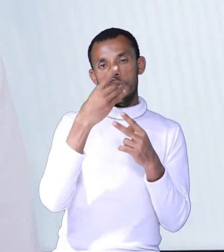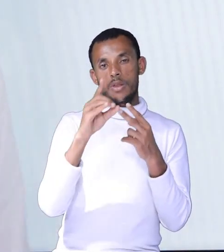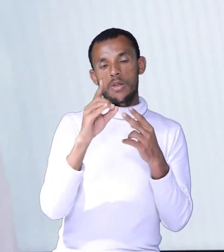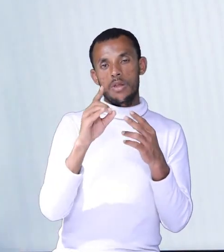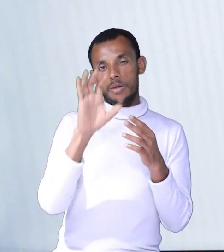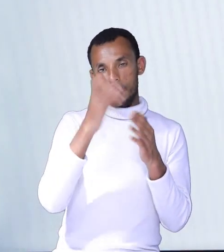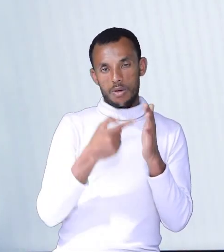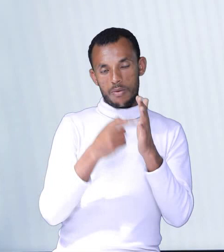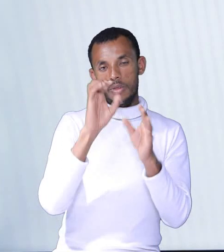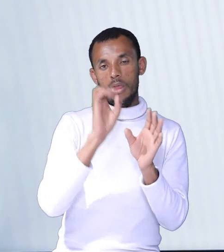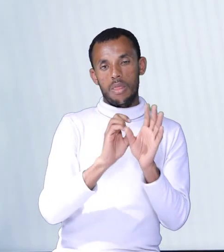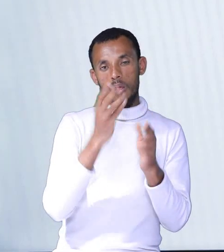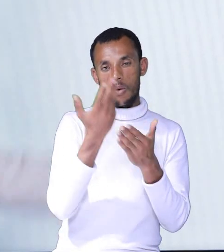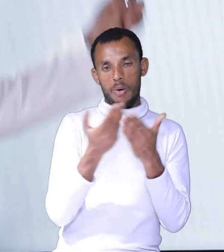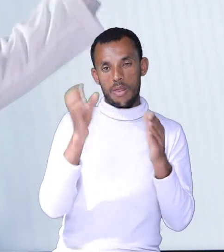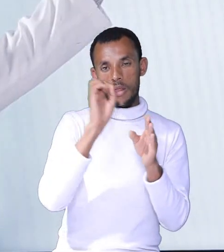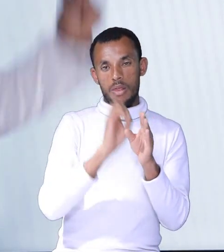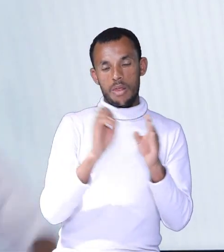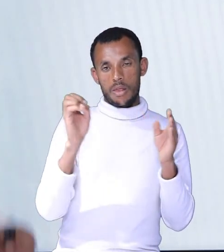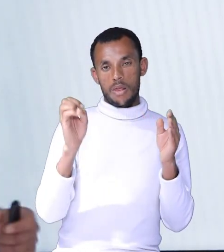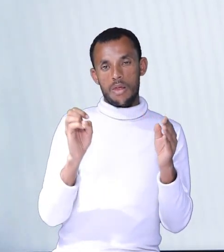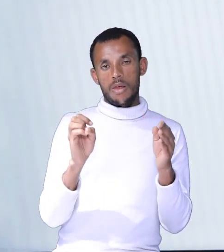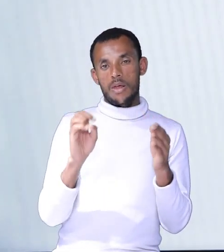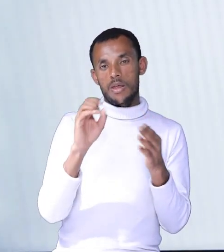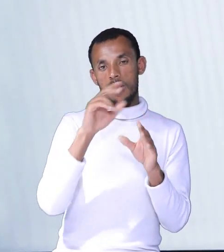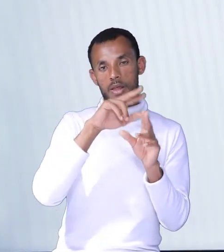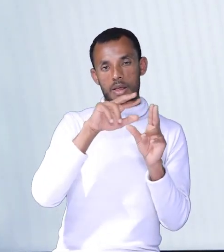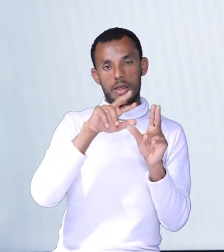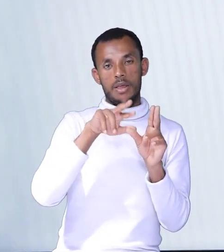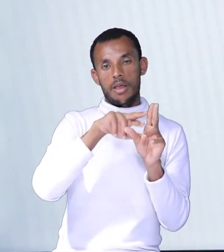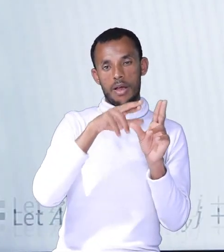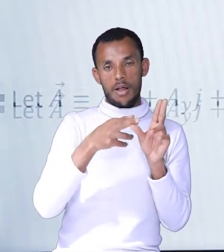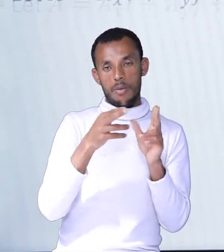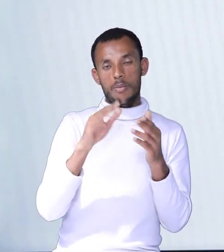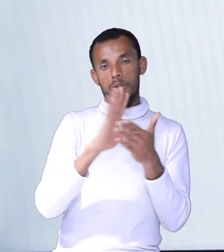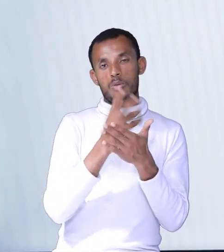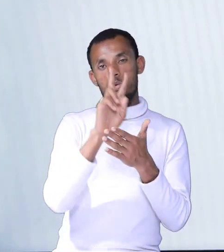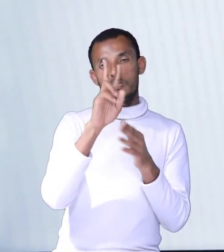of theta, where theta is the angle between the two vectors.